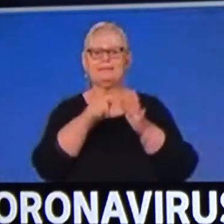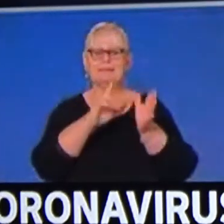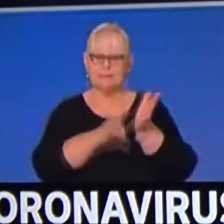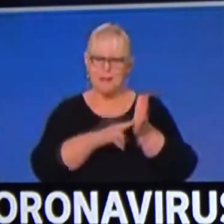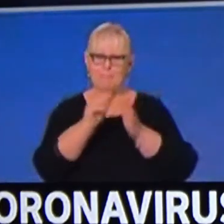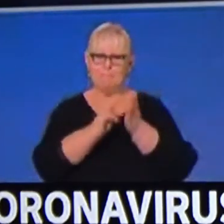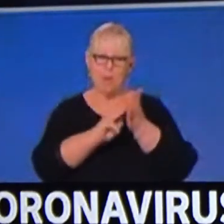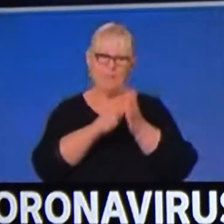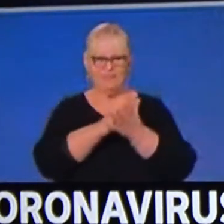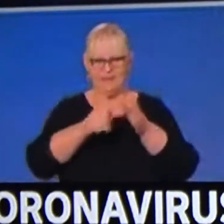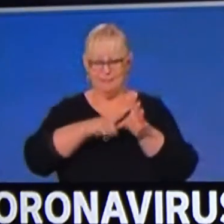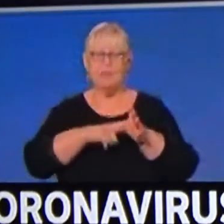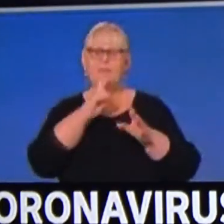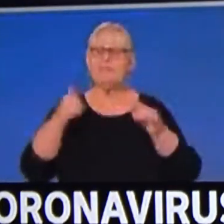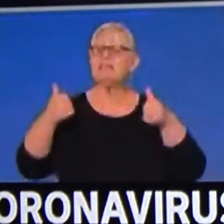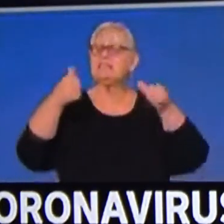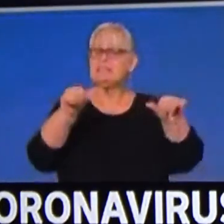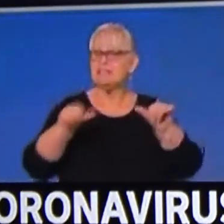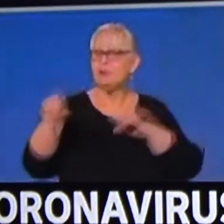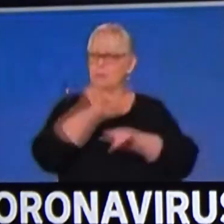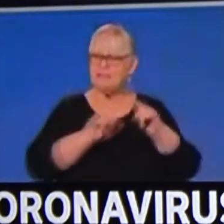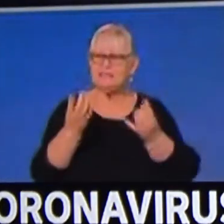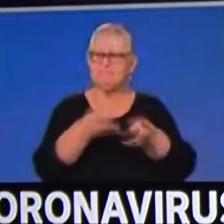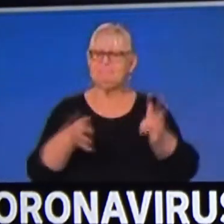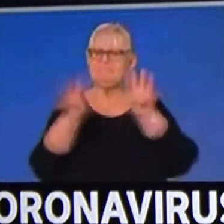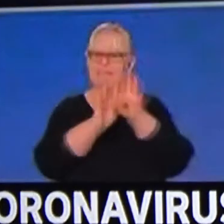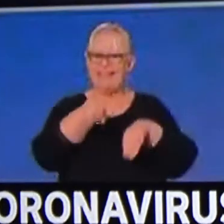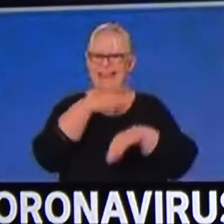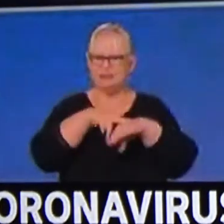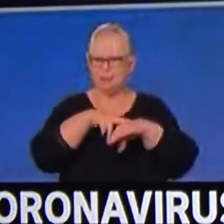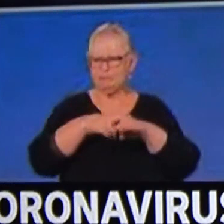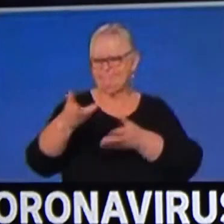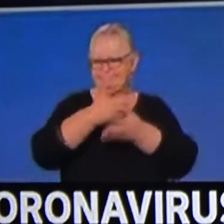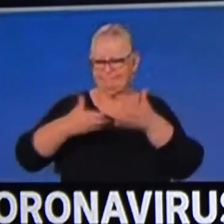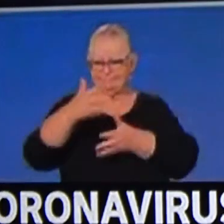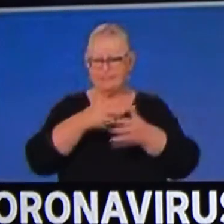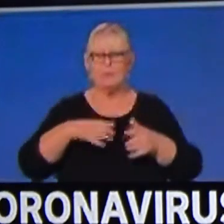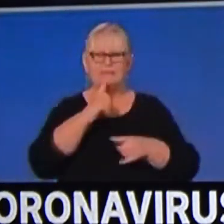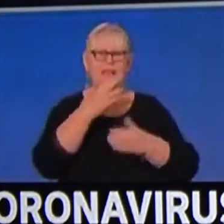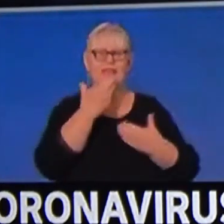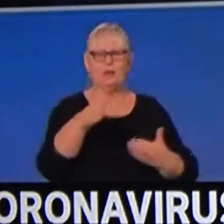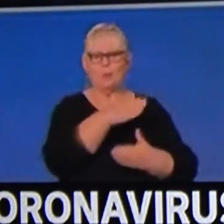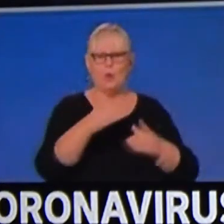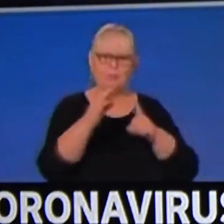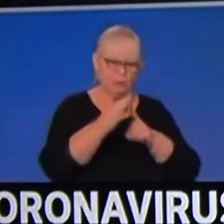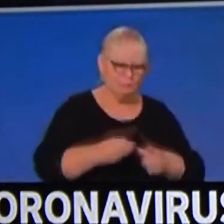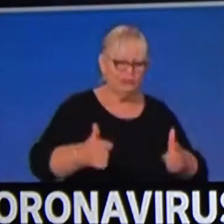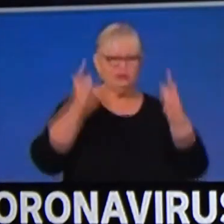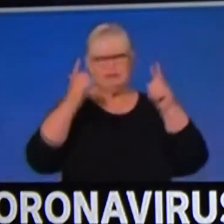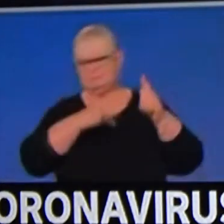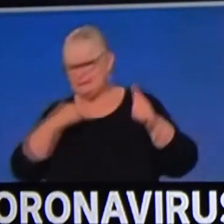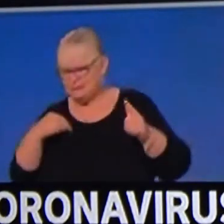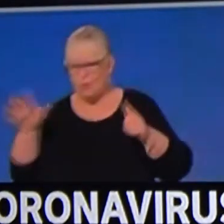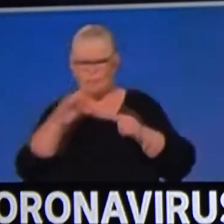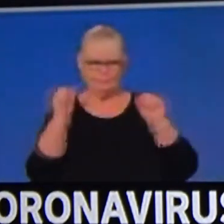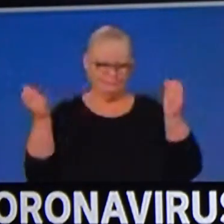been another successful meeting of the National Cabinet. Again, I want to thank all the Premiers and Chief Ministers for